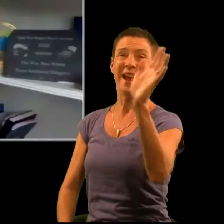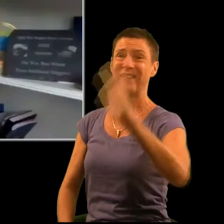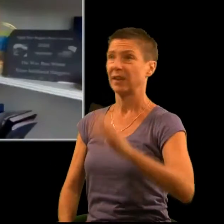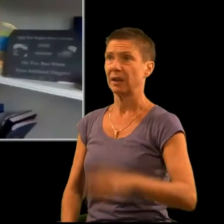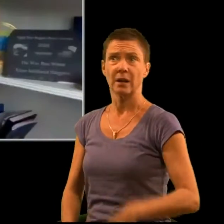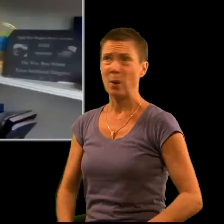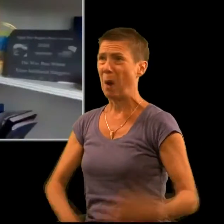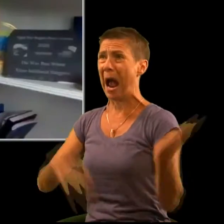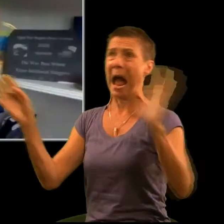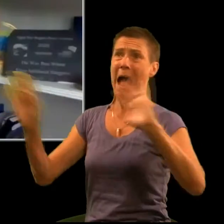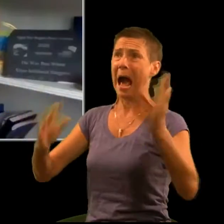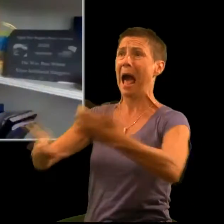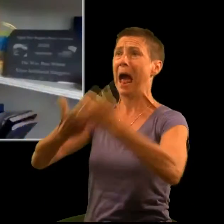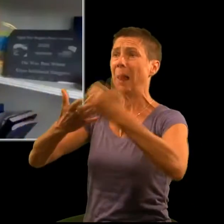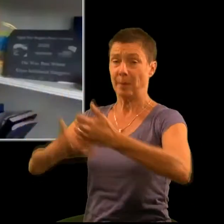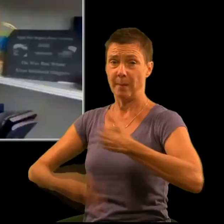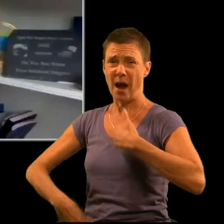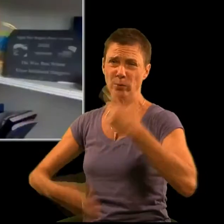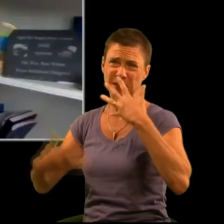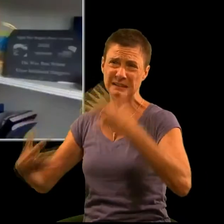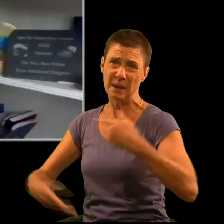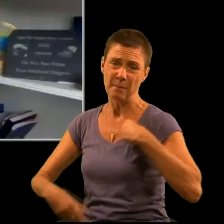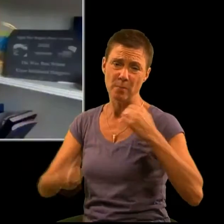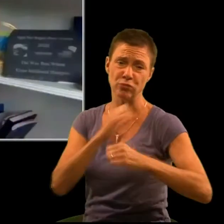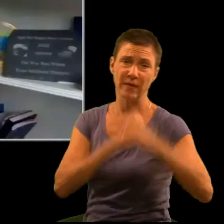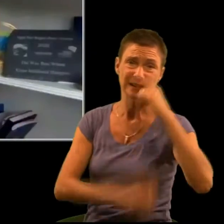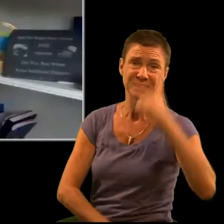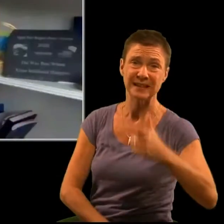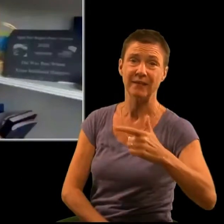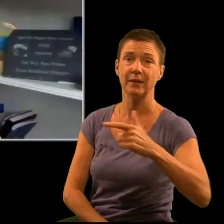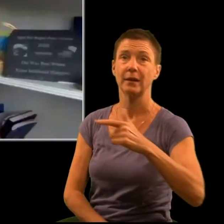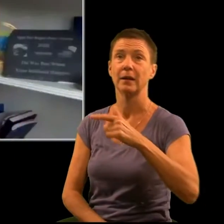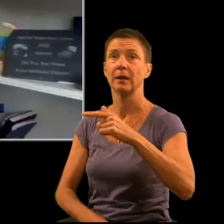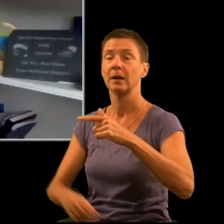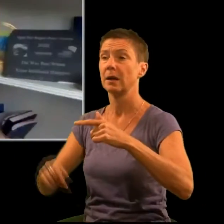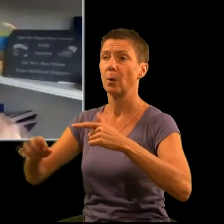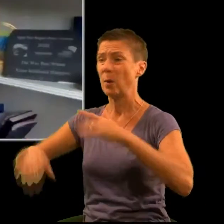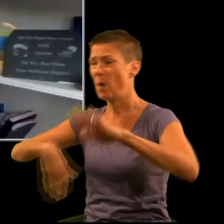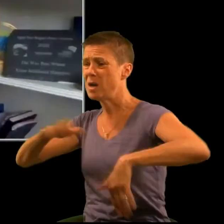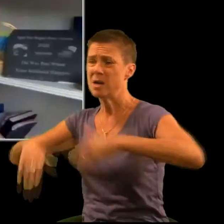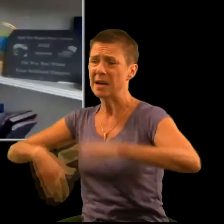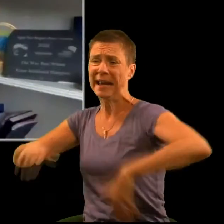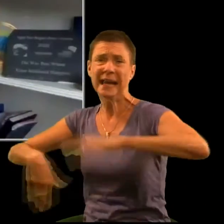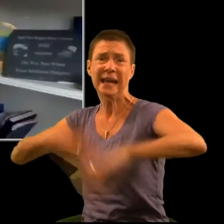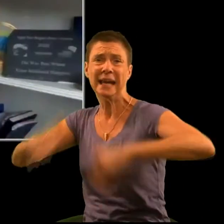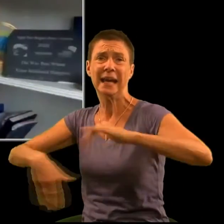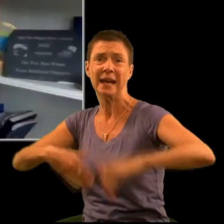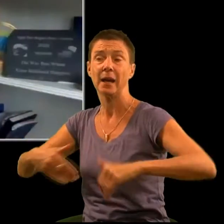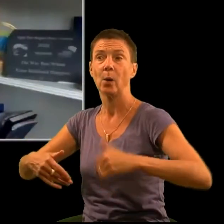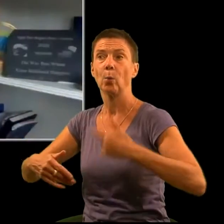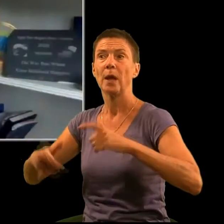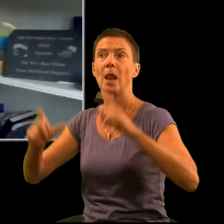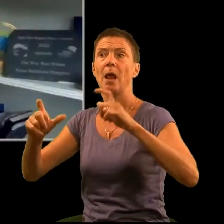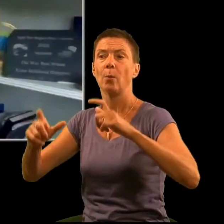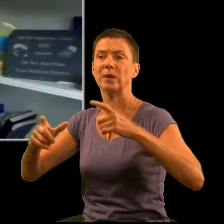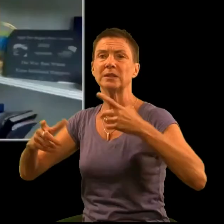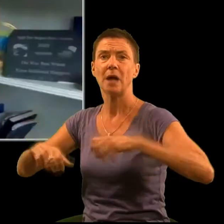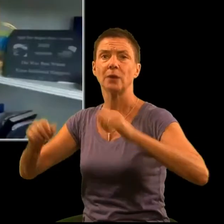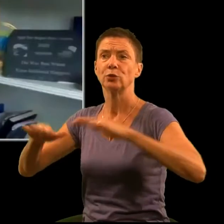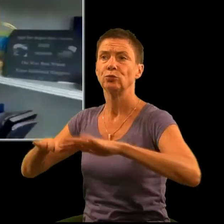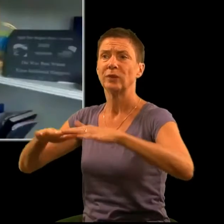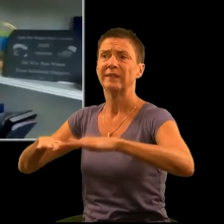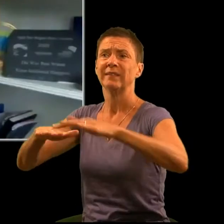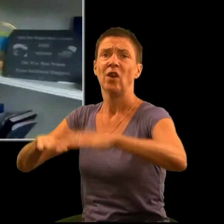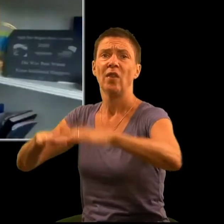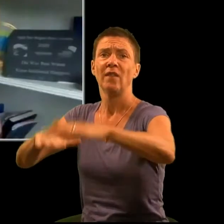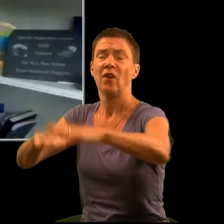I was kicking. I think I was about 10 and my brother was 7, so he was on the Lido while I was kicking. And I managed to keep us in the bay, but only